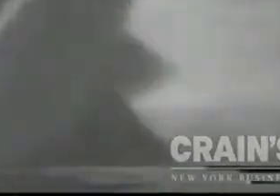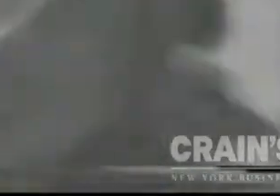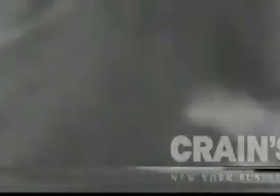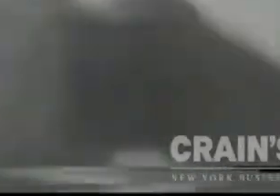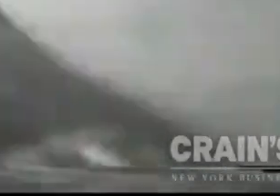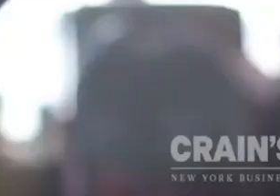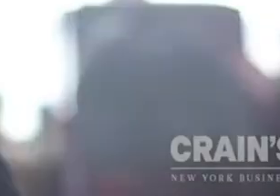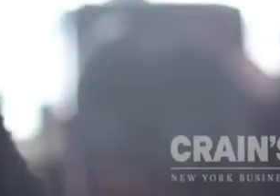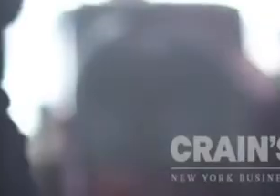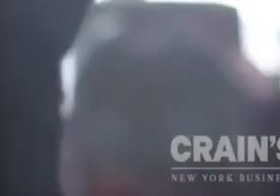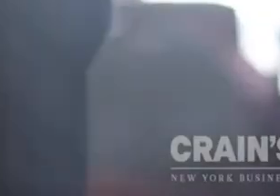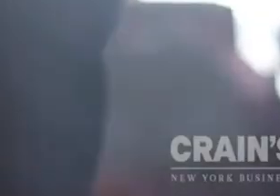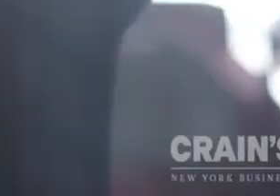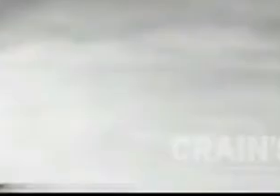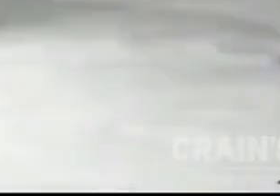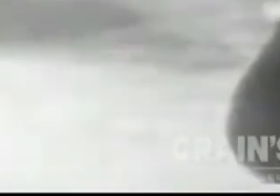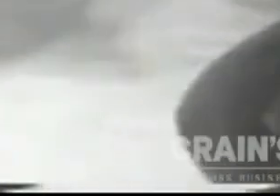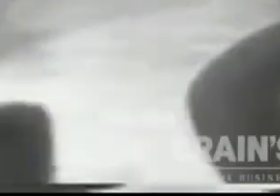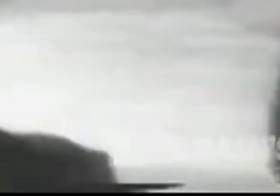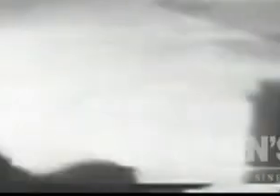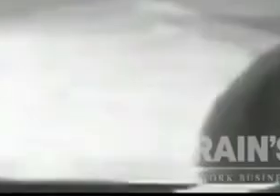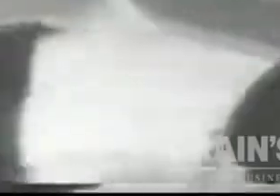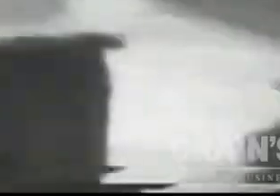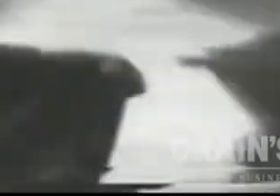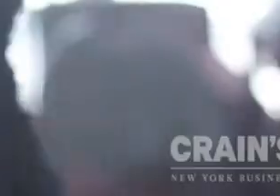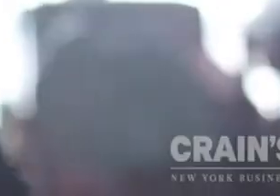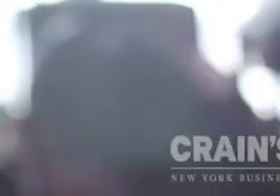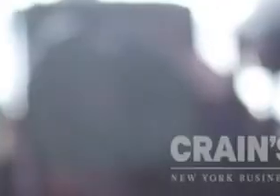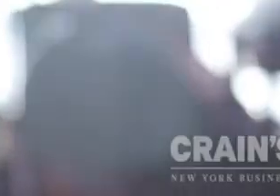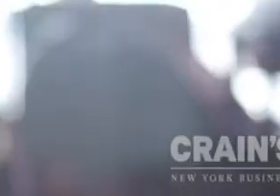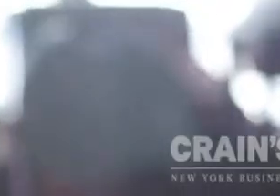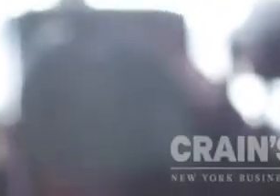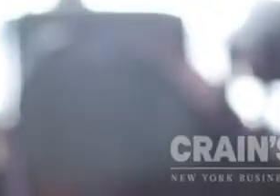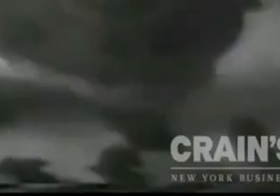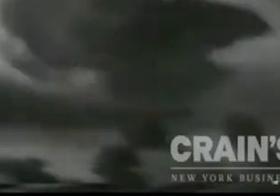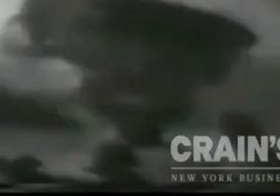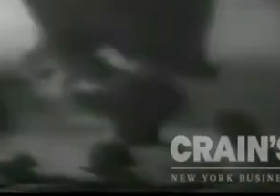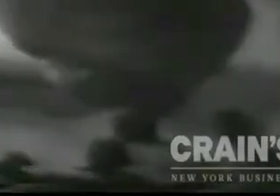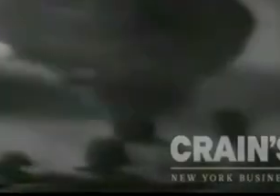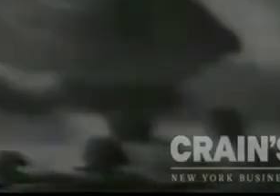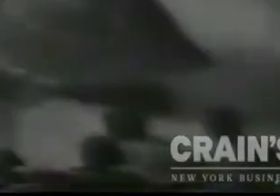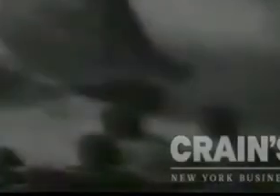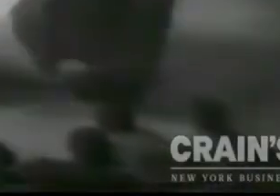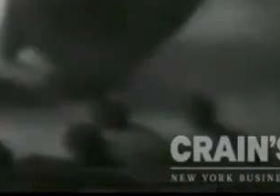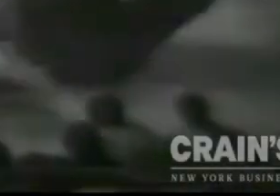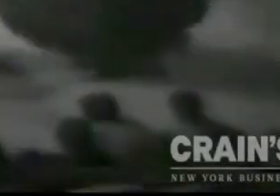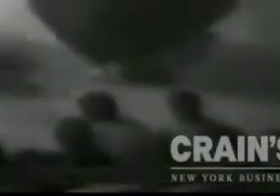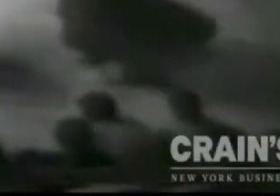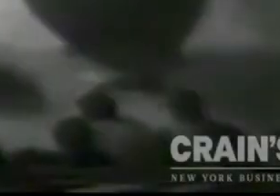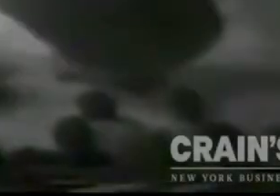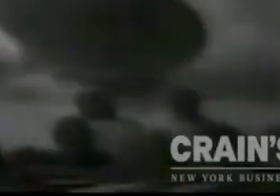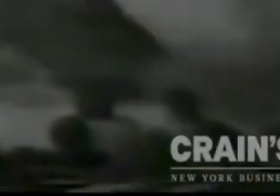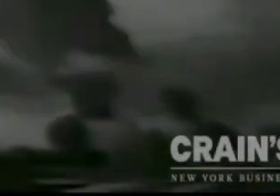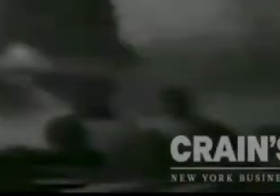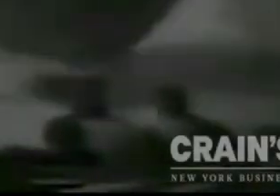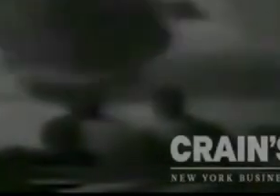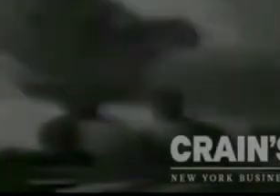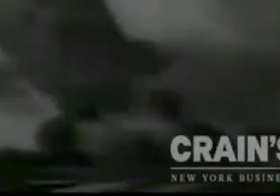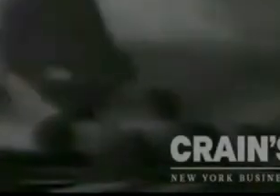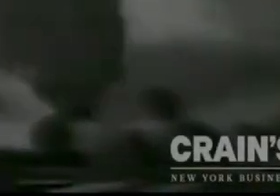I expanded my material. We were booked at Carnegie Hall. I wanted to work with live music. I had more and more